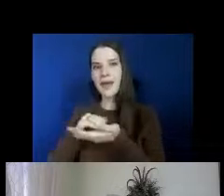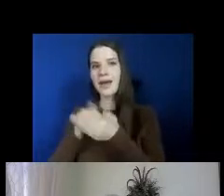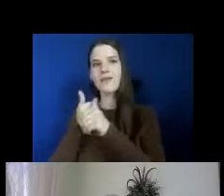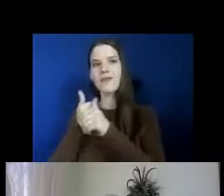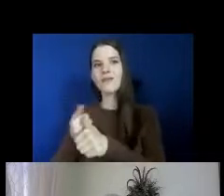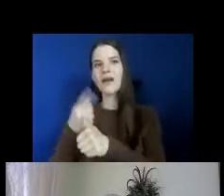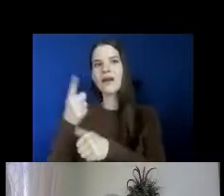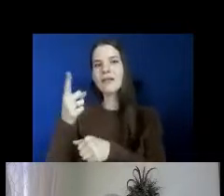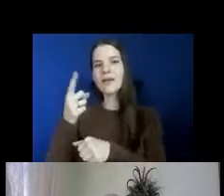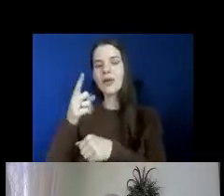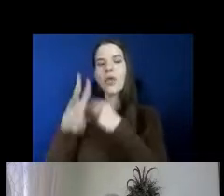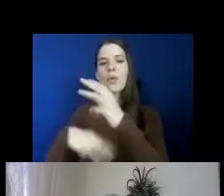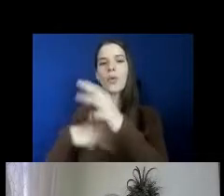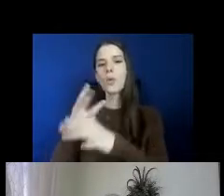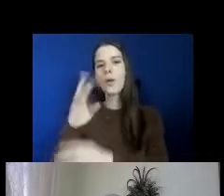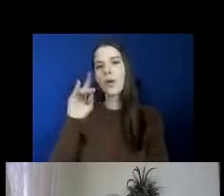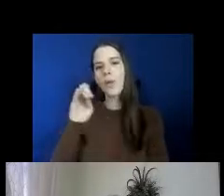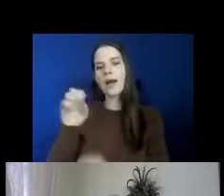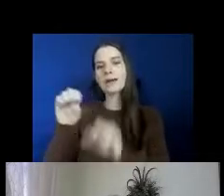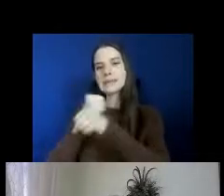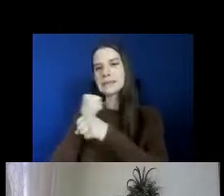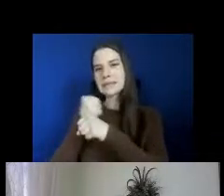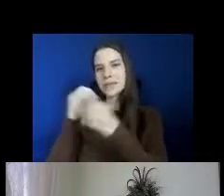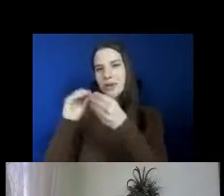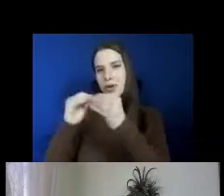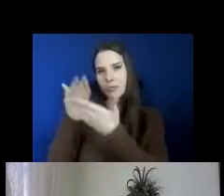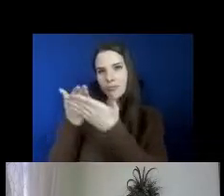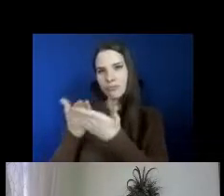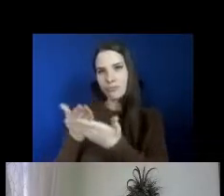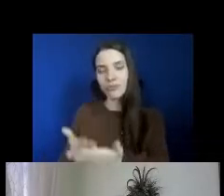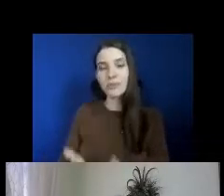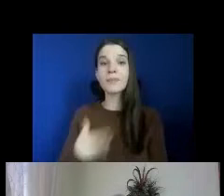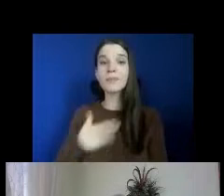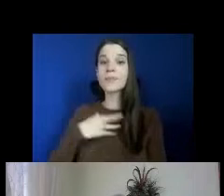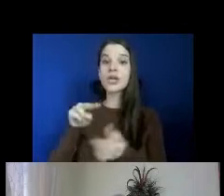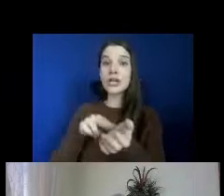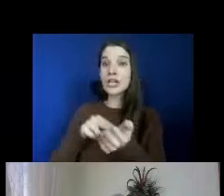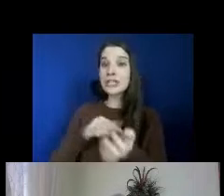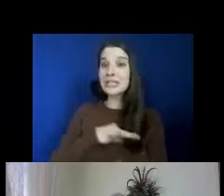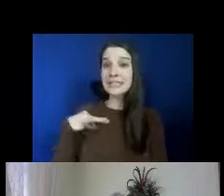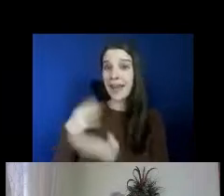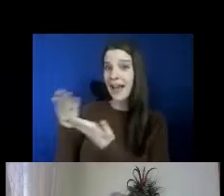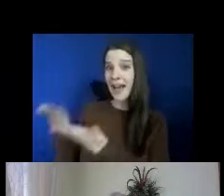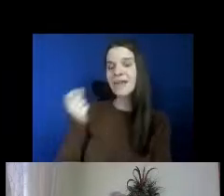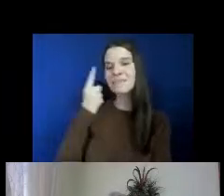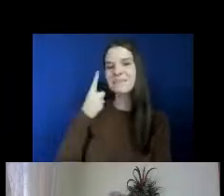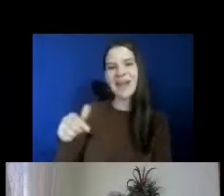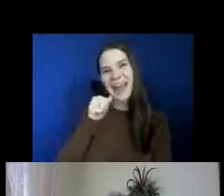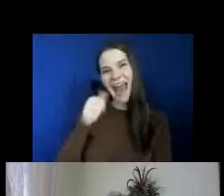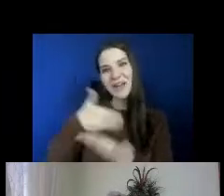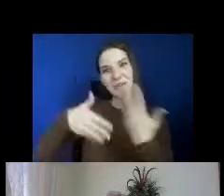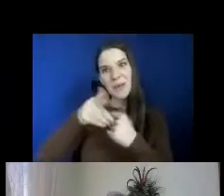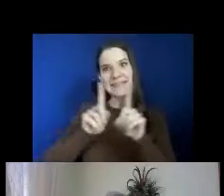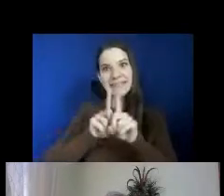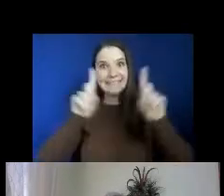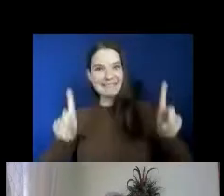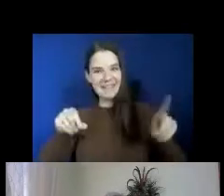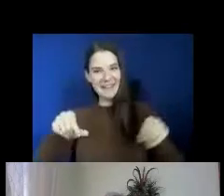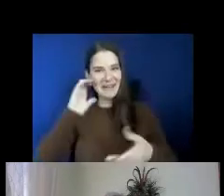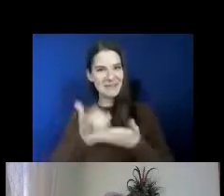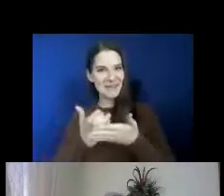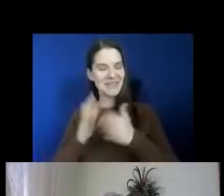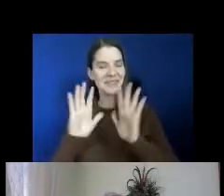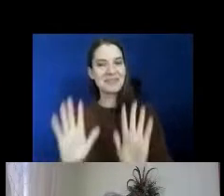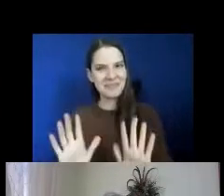national worldwide statistics. My nursing staff, though they are not socially distanced in this picture, and I